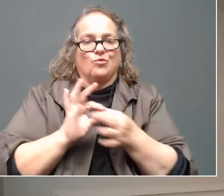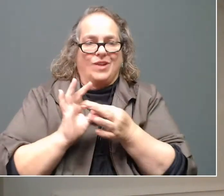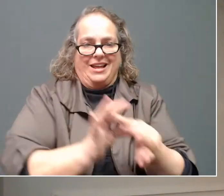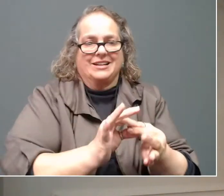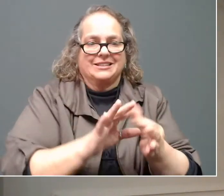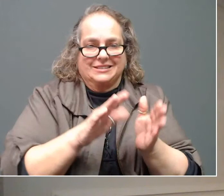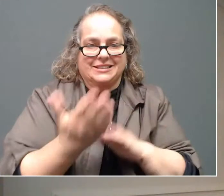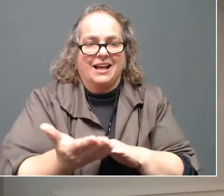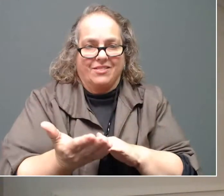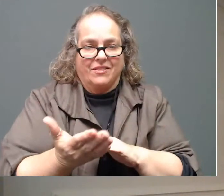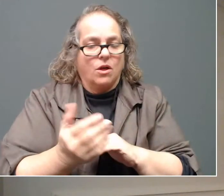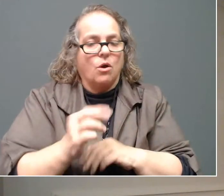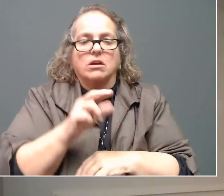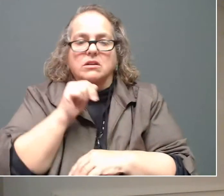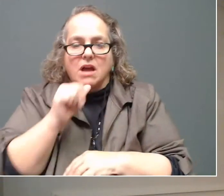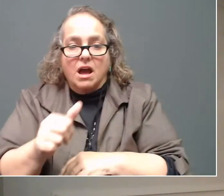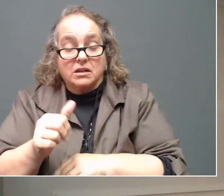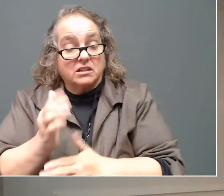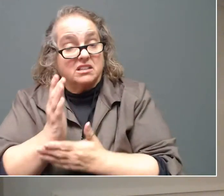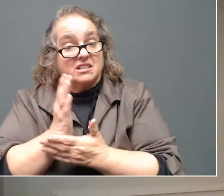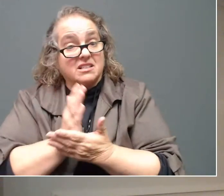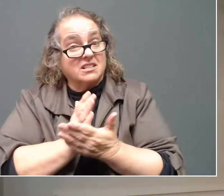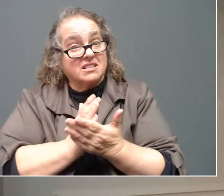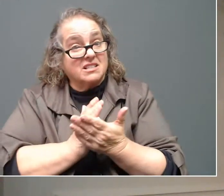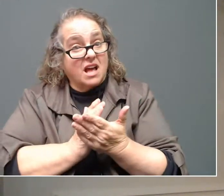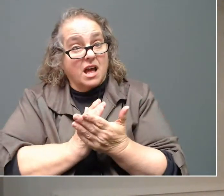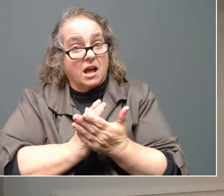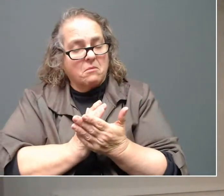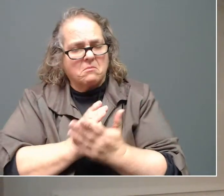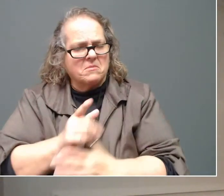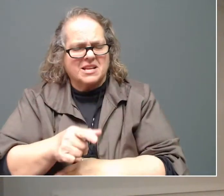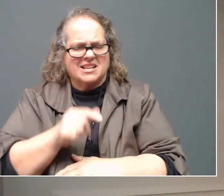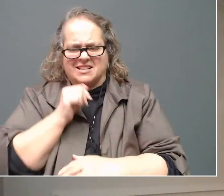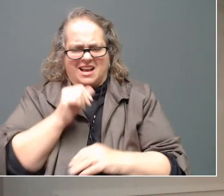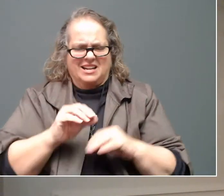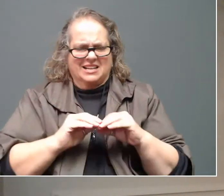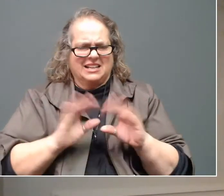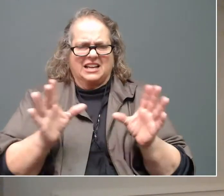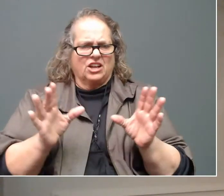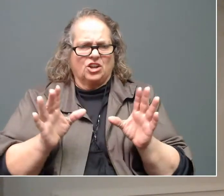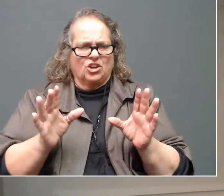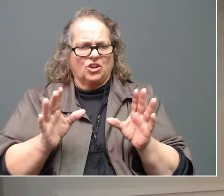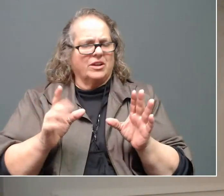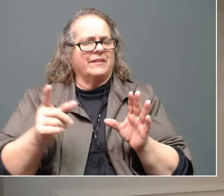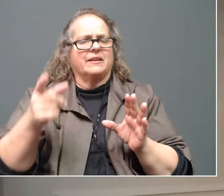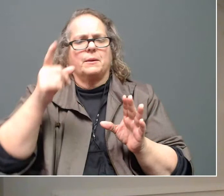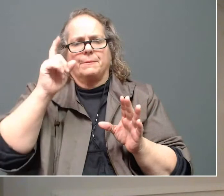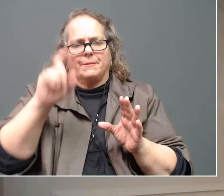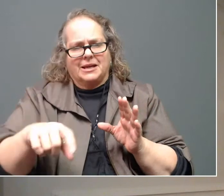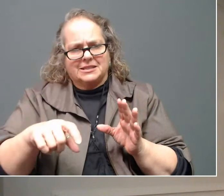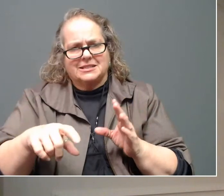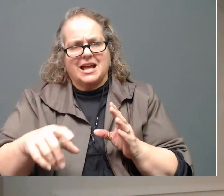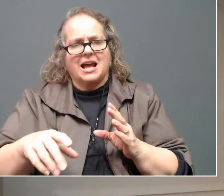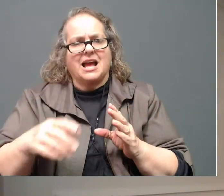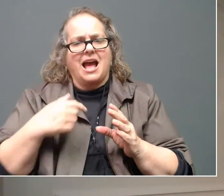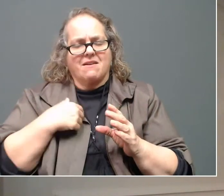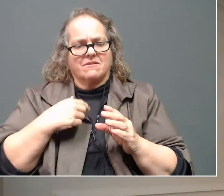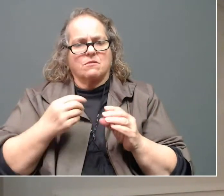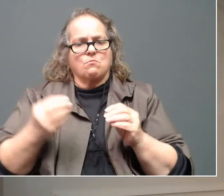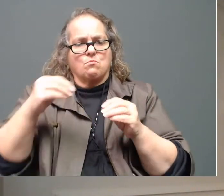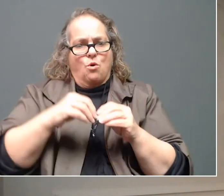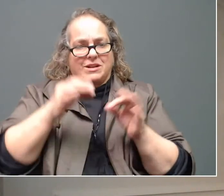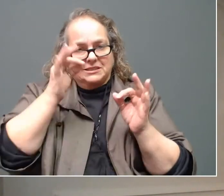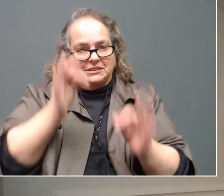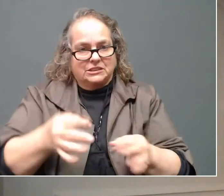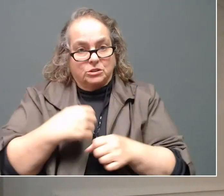them, however, look a little bit less clear-cut, and there's a need to apply some additional decision-making. So I have a deputy